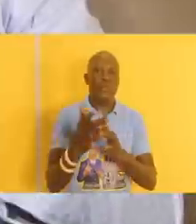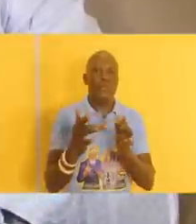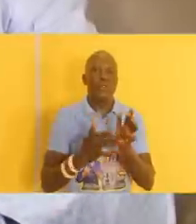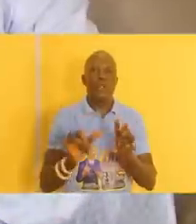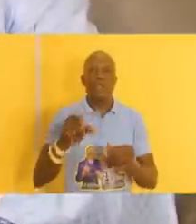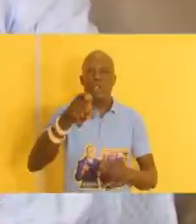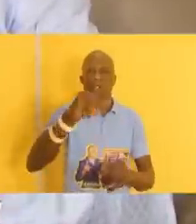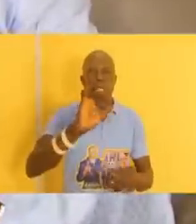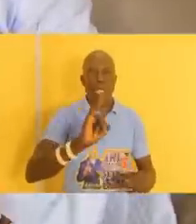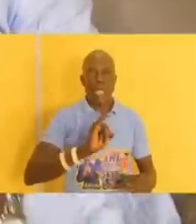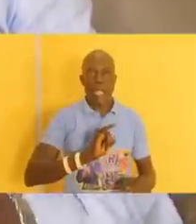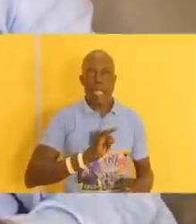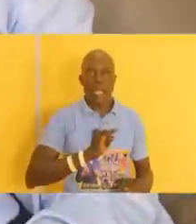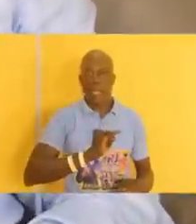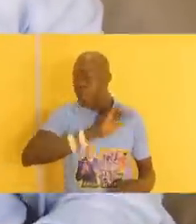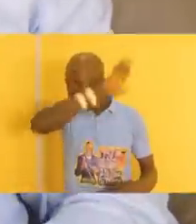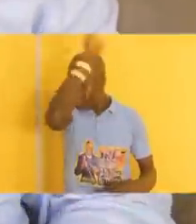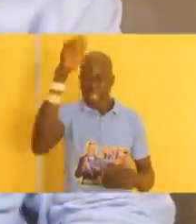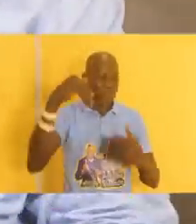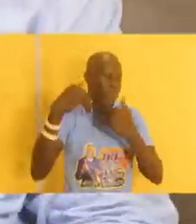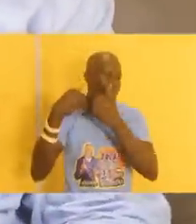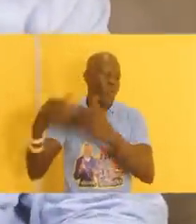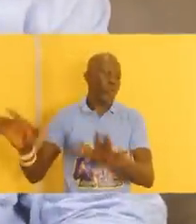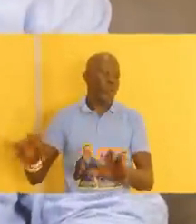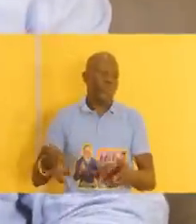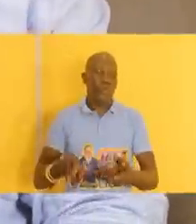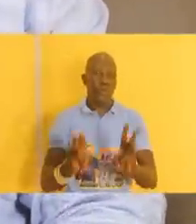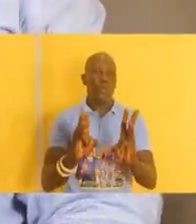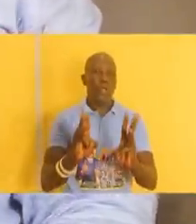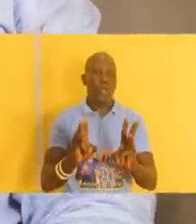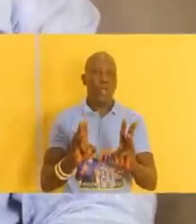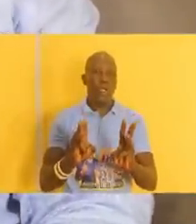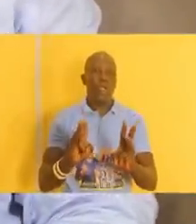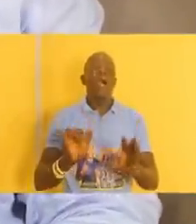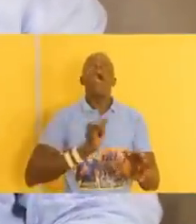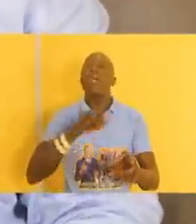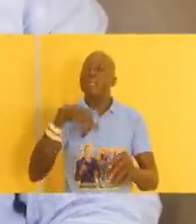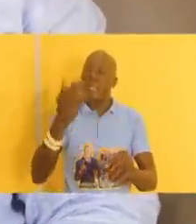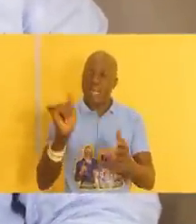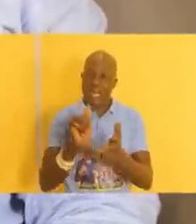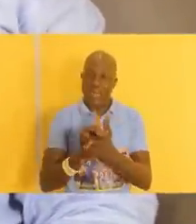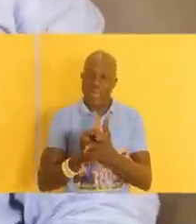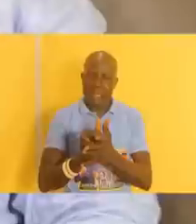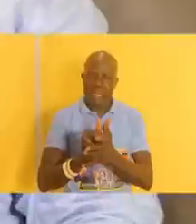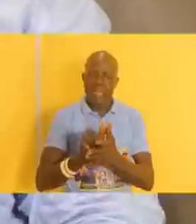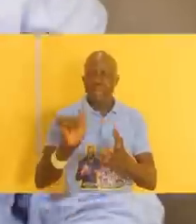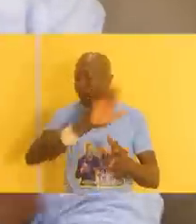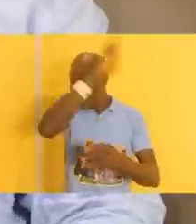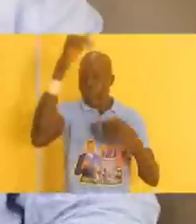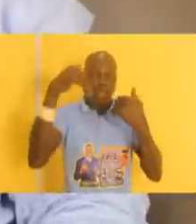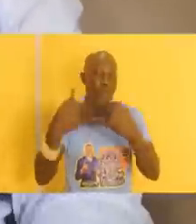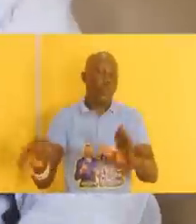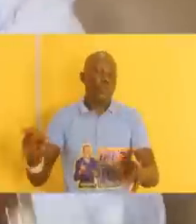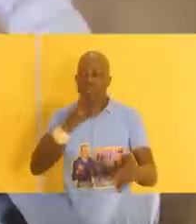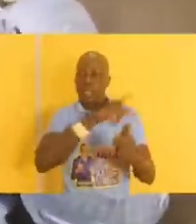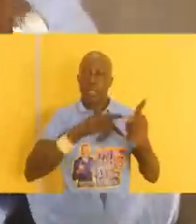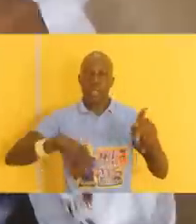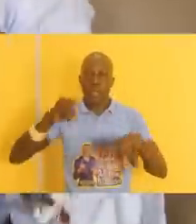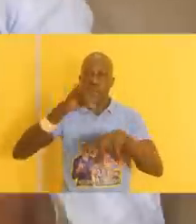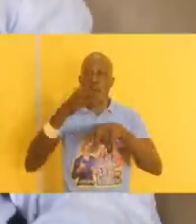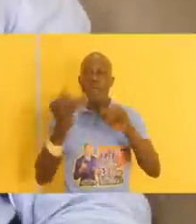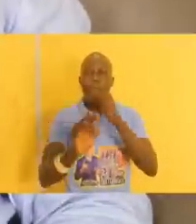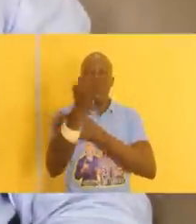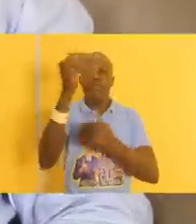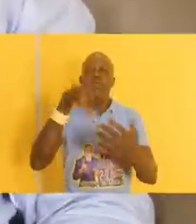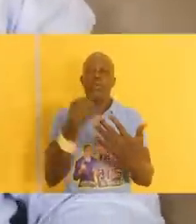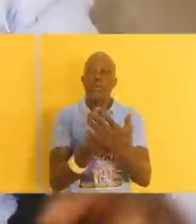of the Lord, you and I will be seen in the name of Jesus. Do not be misled, Jesus. I say, I will miss your balloon. Do not miss every. You